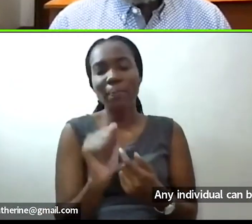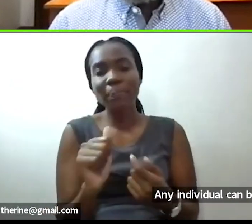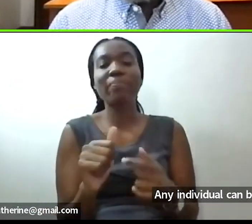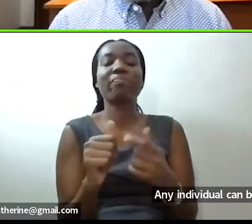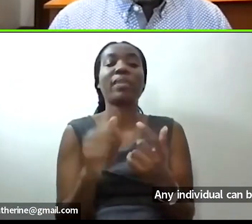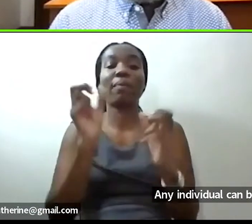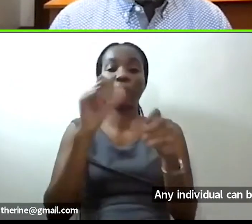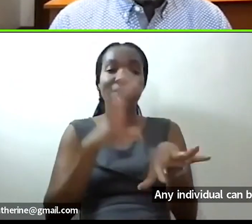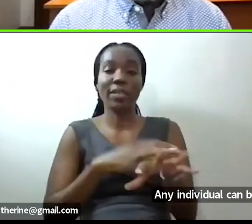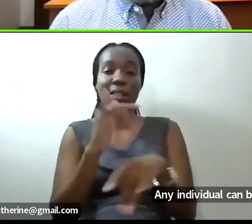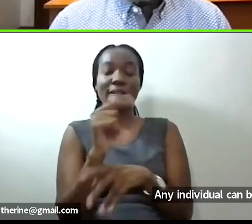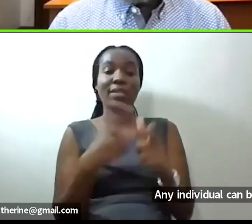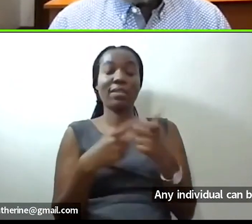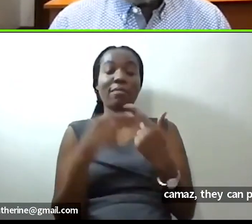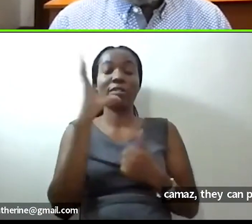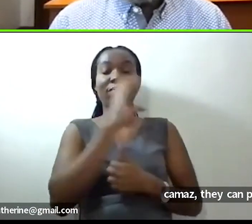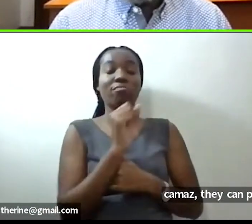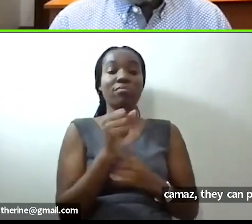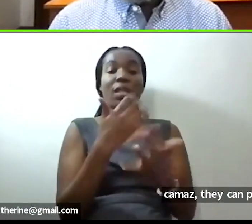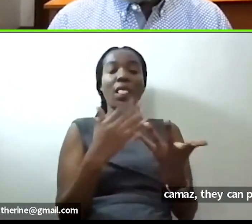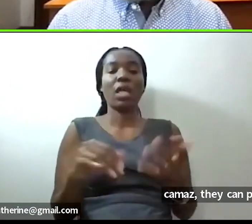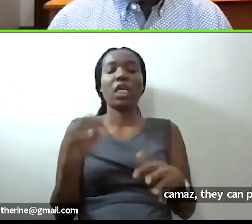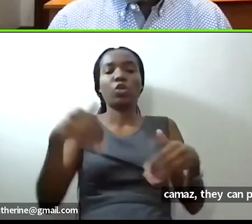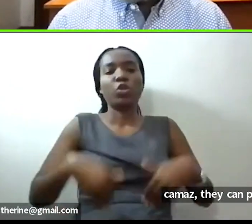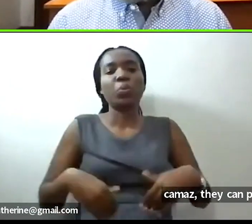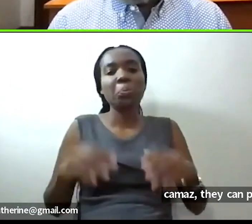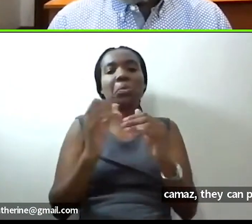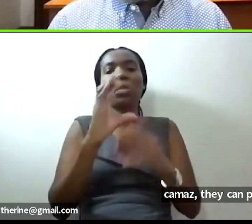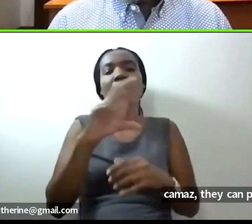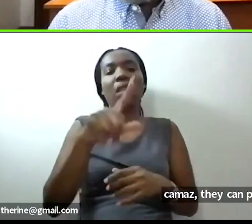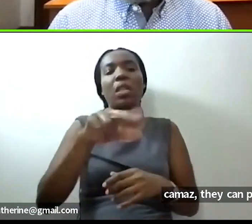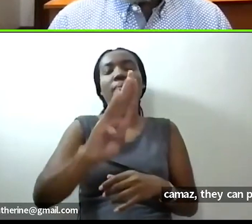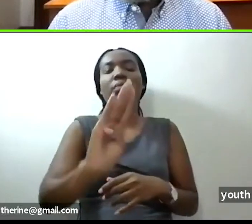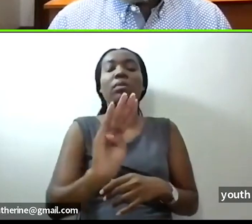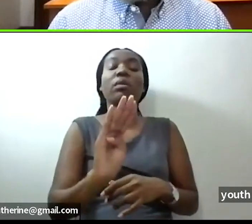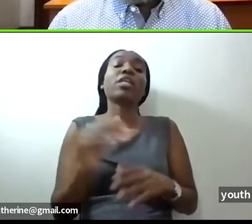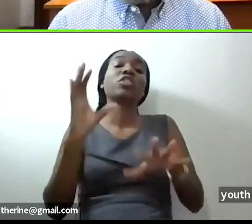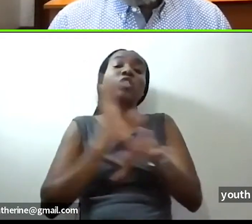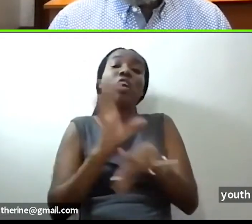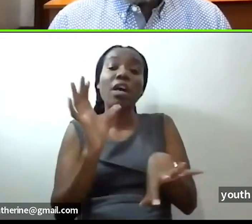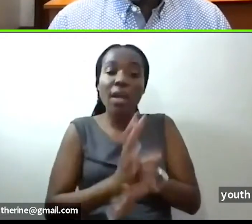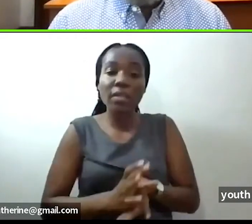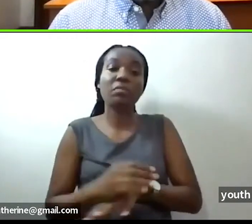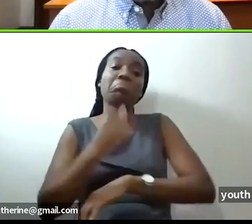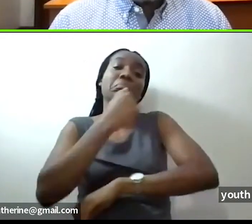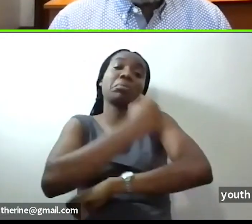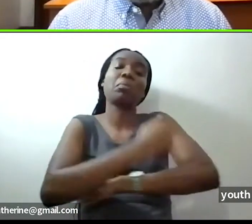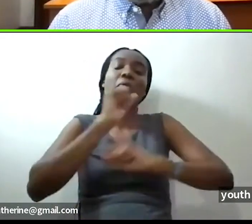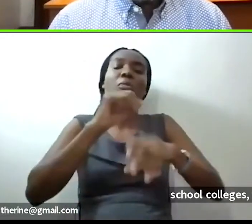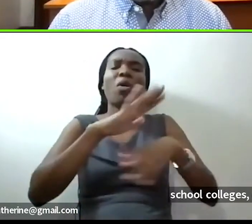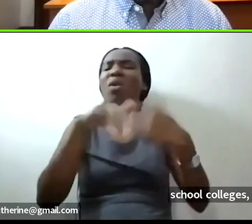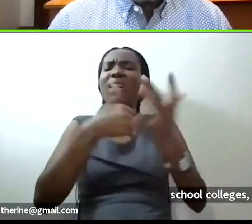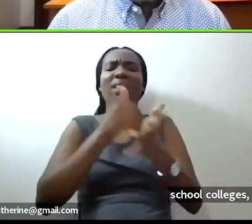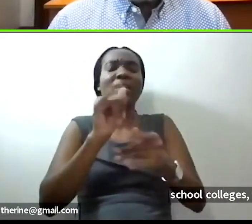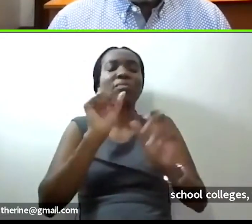products, youth clubs, churches, schools, colleges, universities, investment groups, all these banks also,